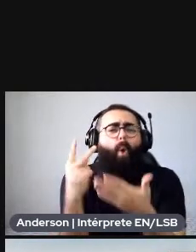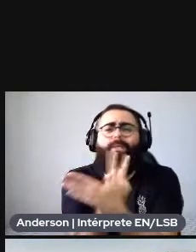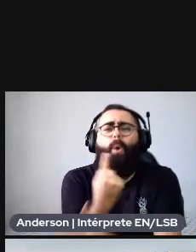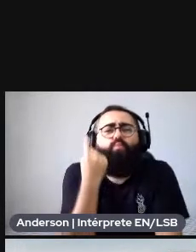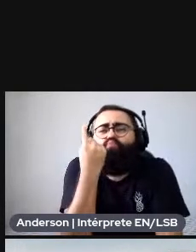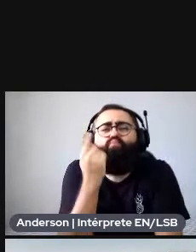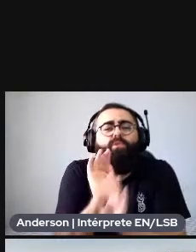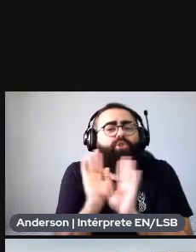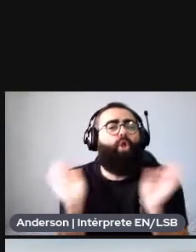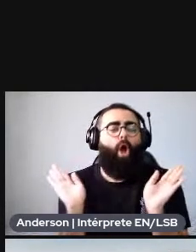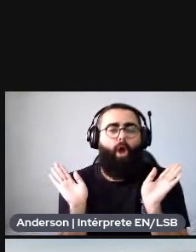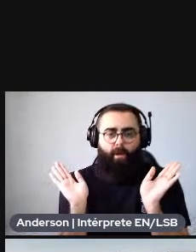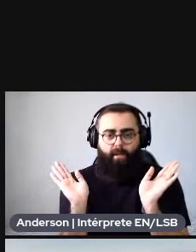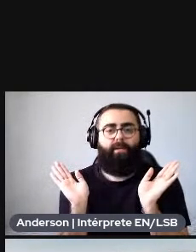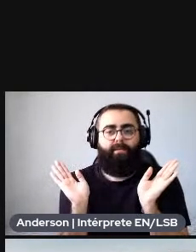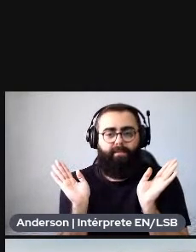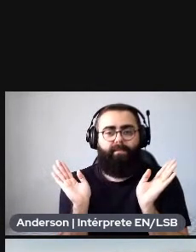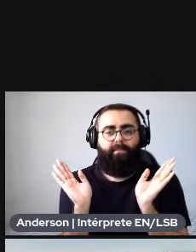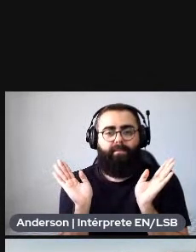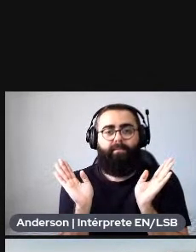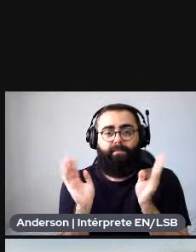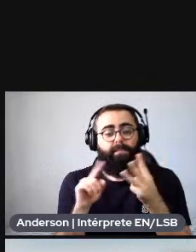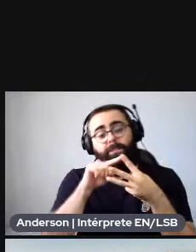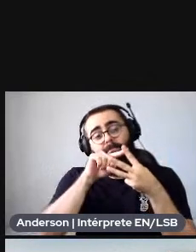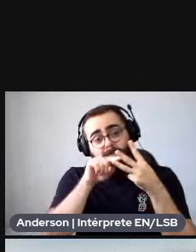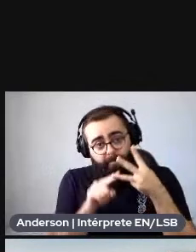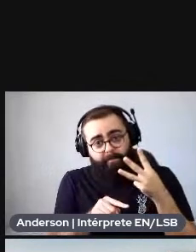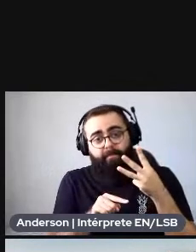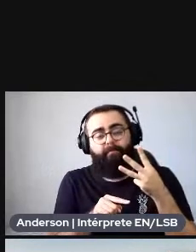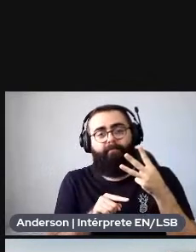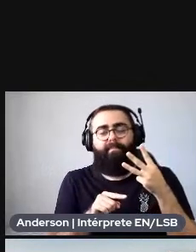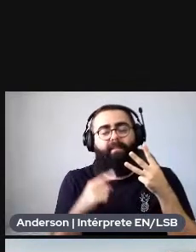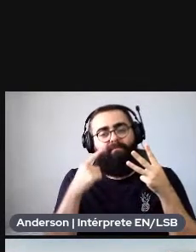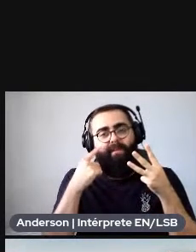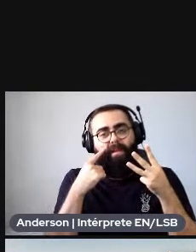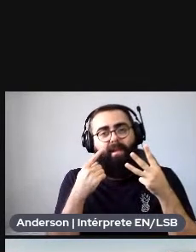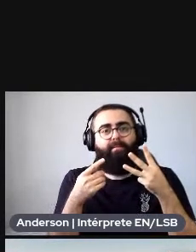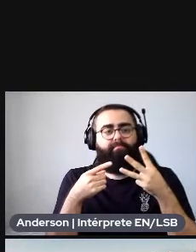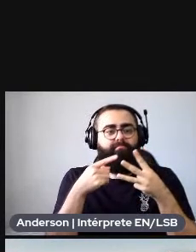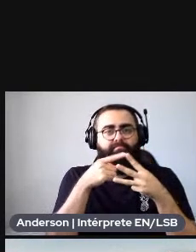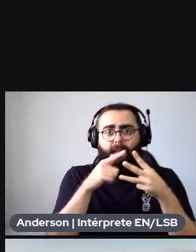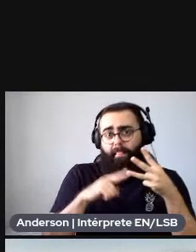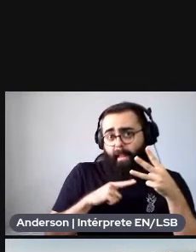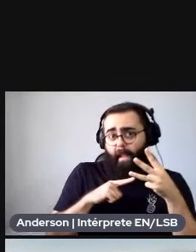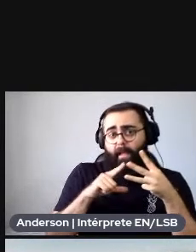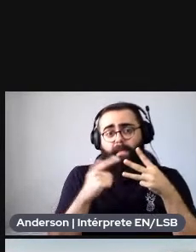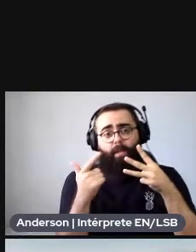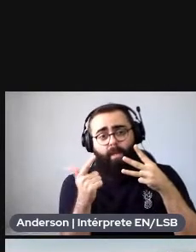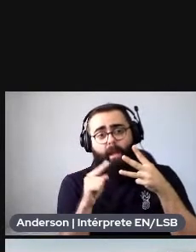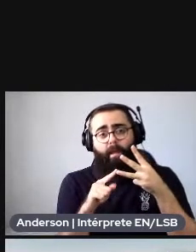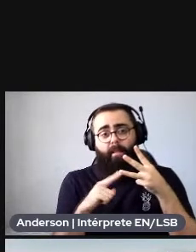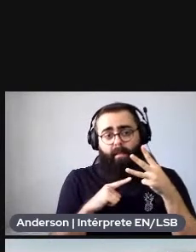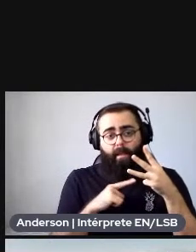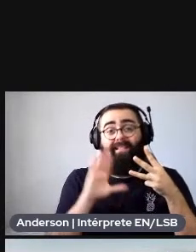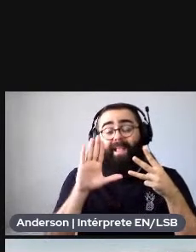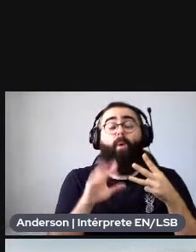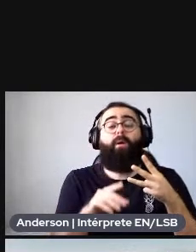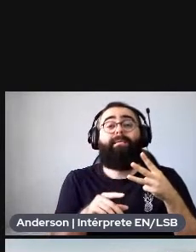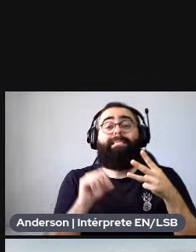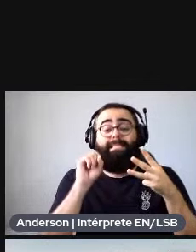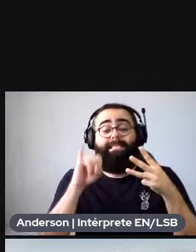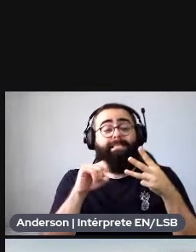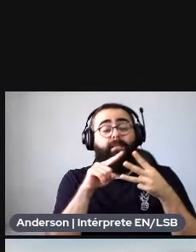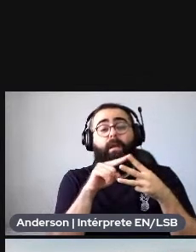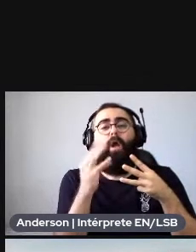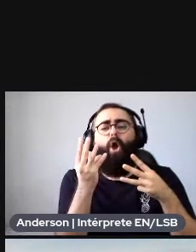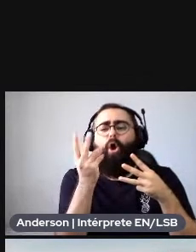So we work with type token and hapax token ratio, and the idea is the higher those numbers, the more productive the